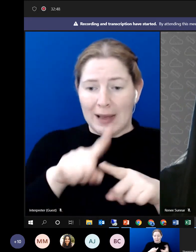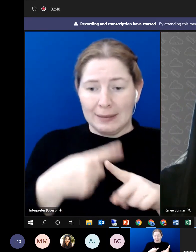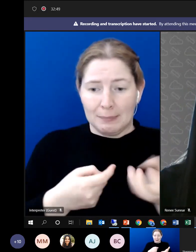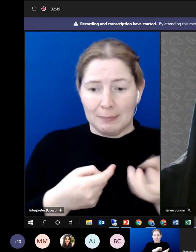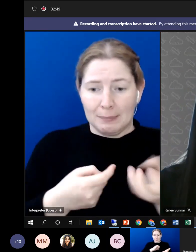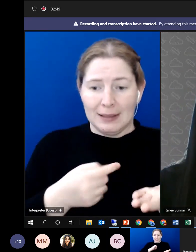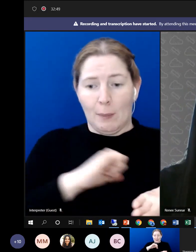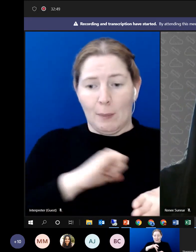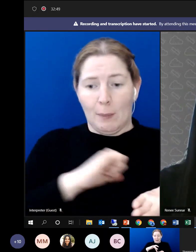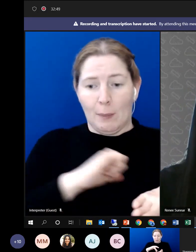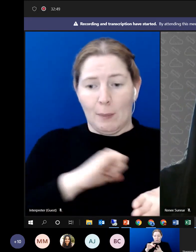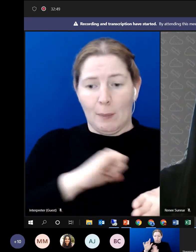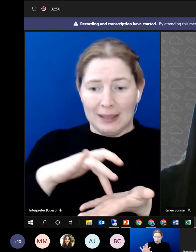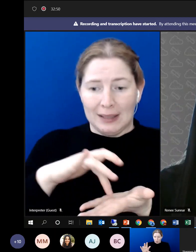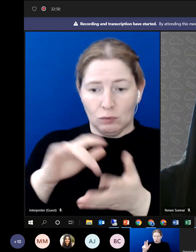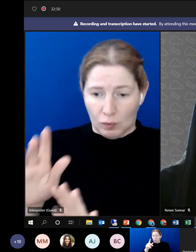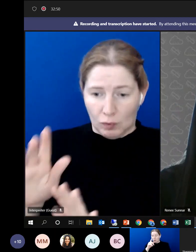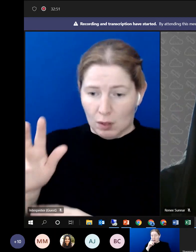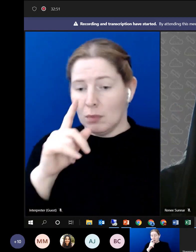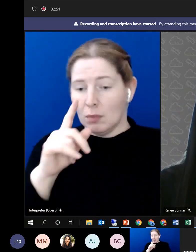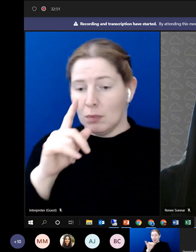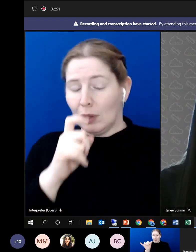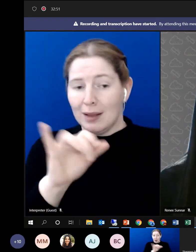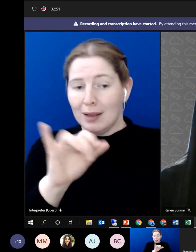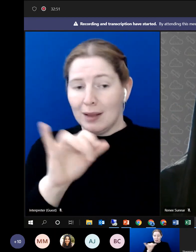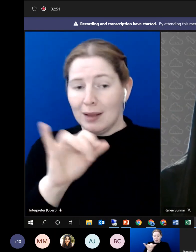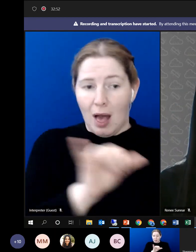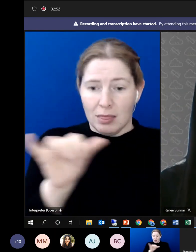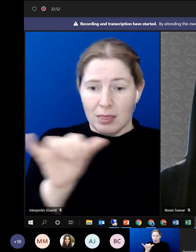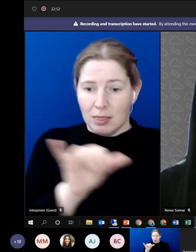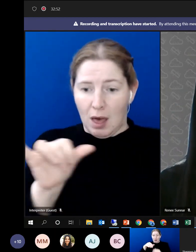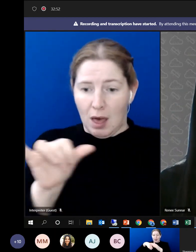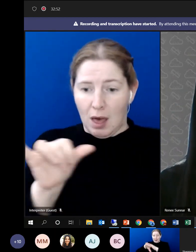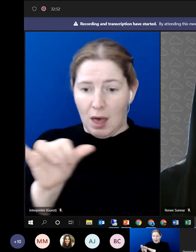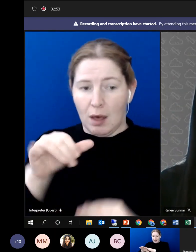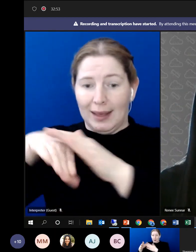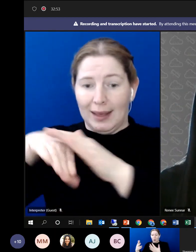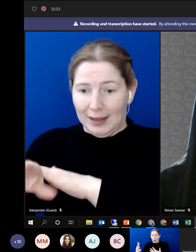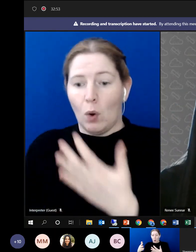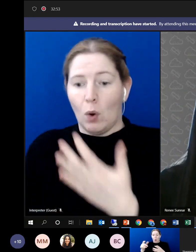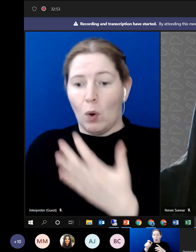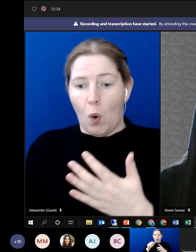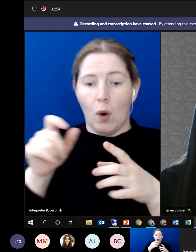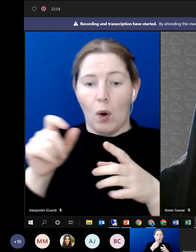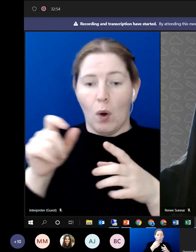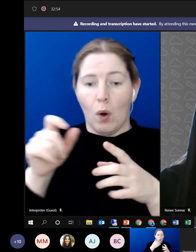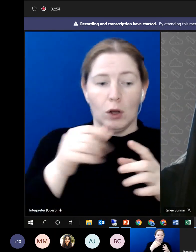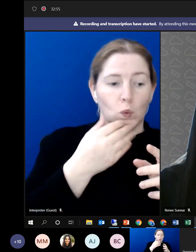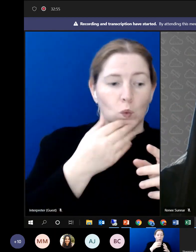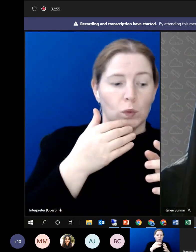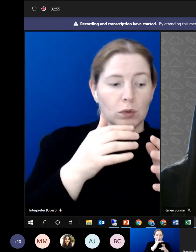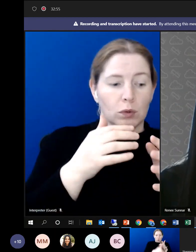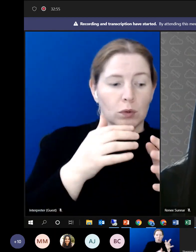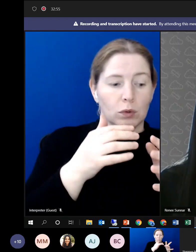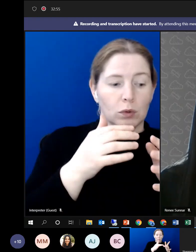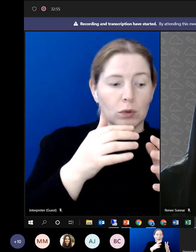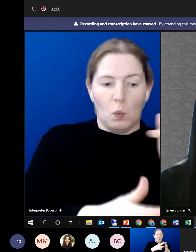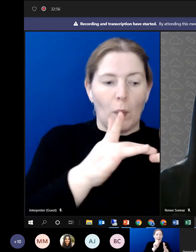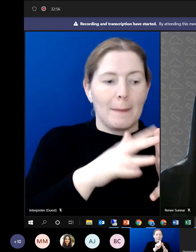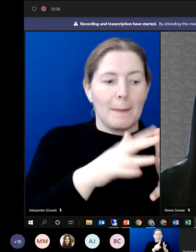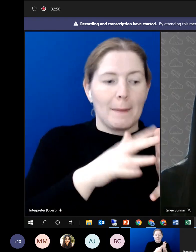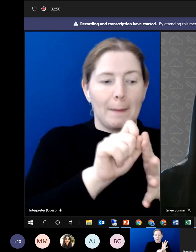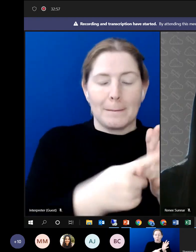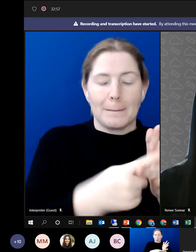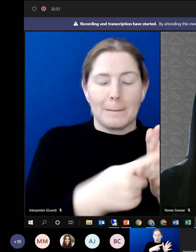Business Central, or you can approve on the web approval portal, either on a computer